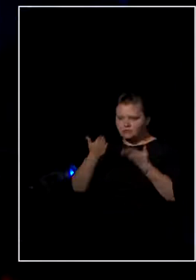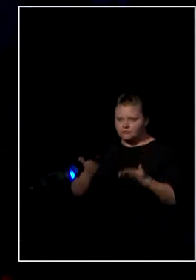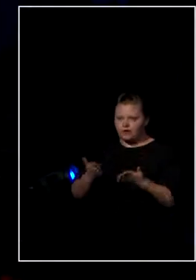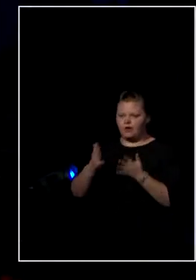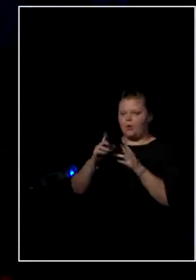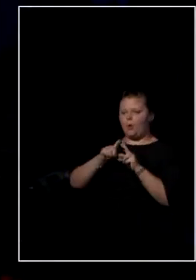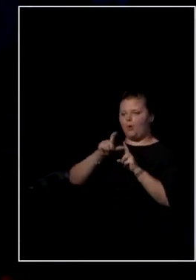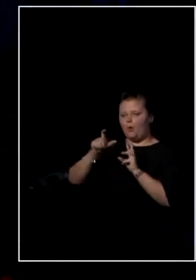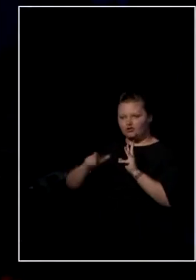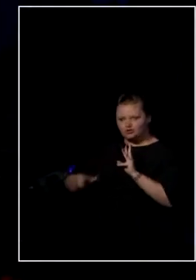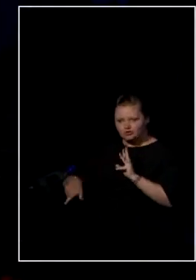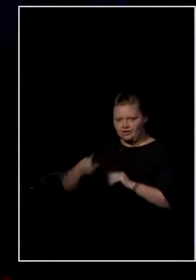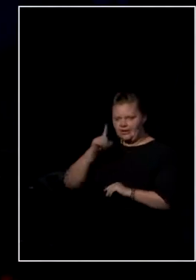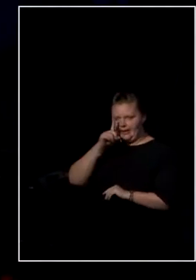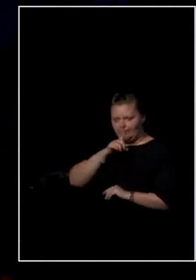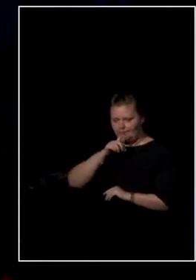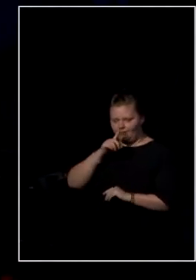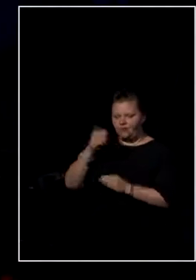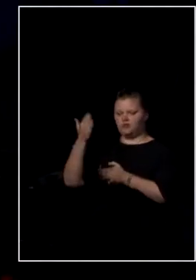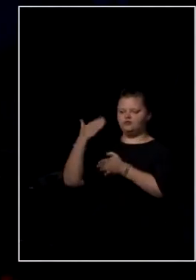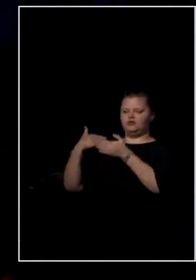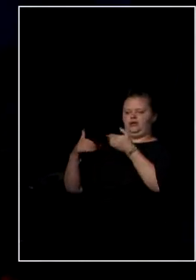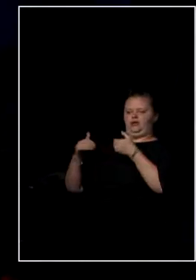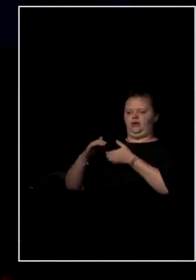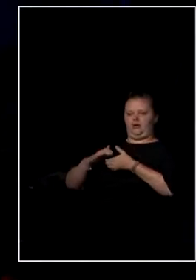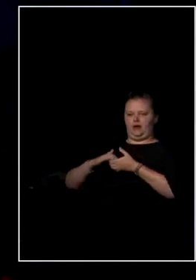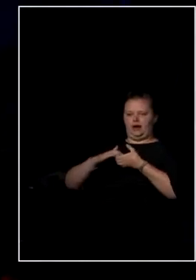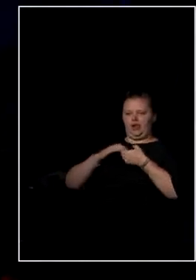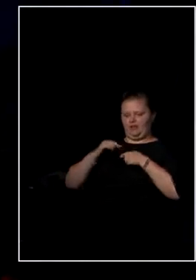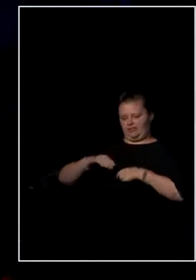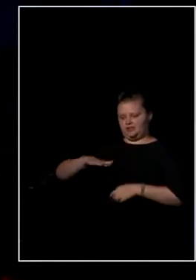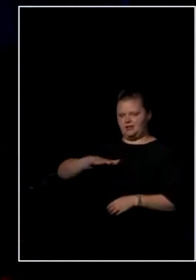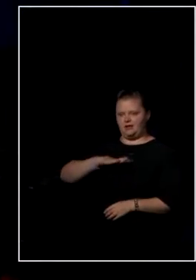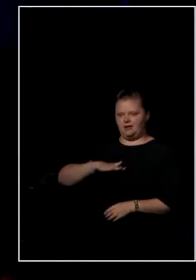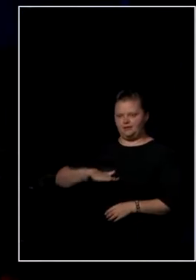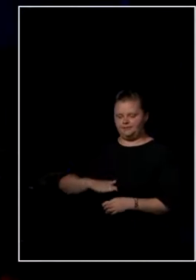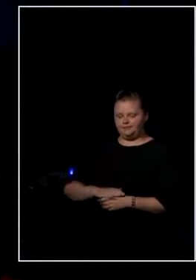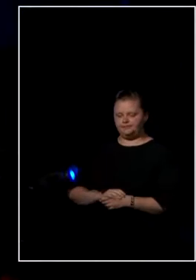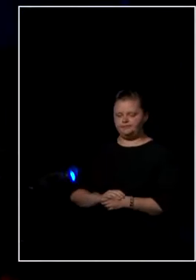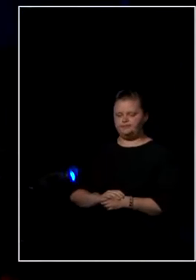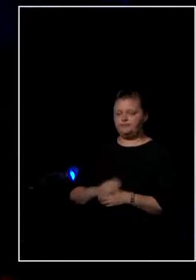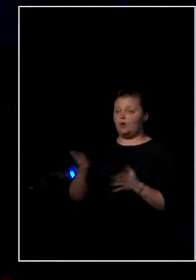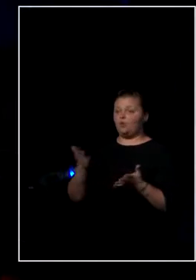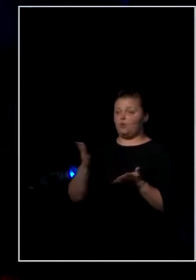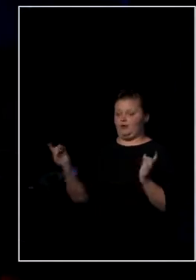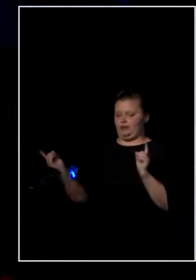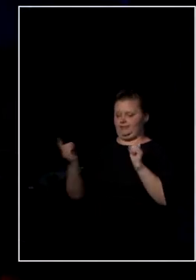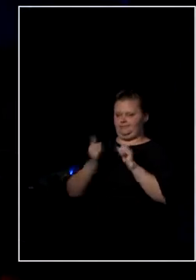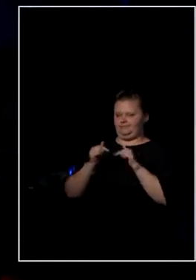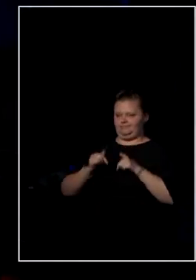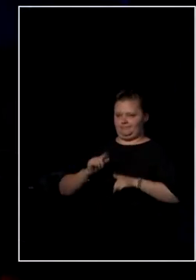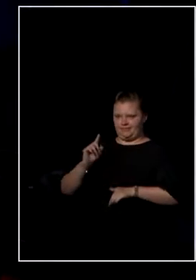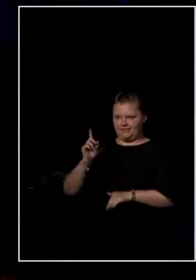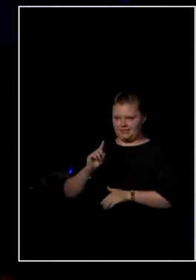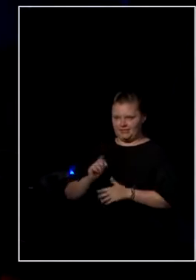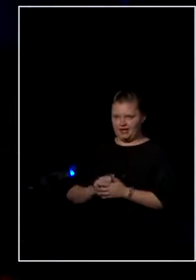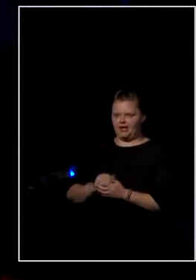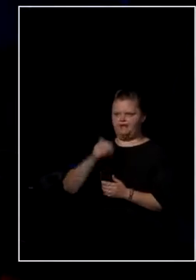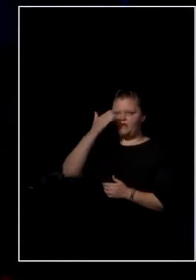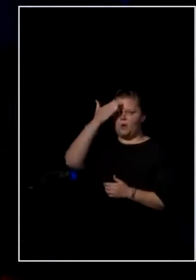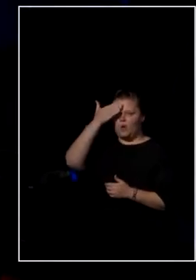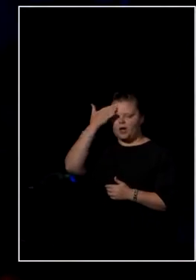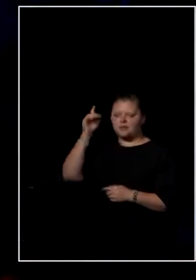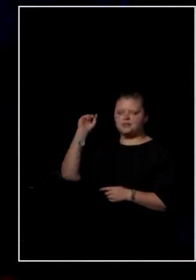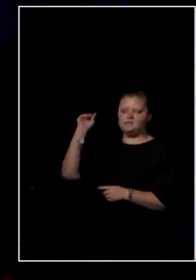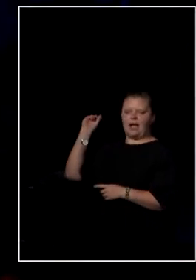Wurundjeri people, to the traditional custodians of this land where we are meeting upon today for its elders and past